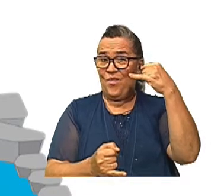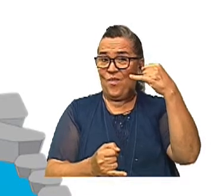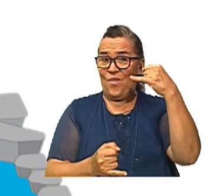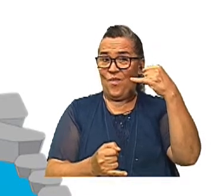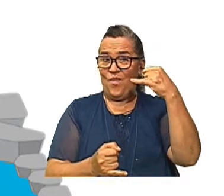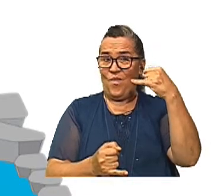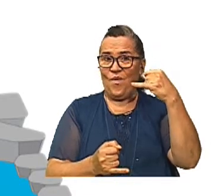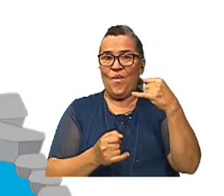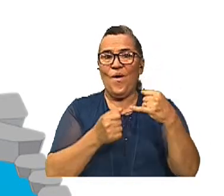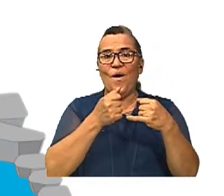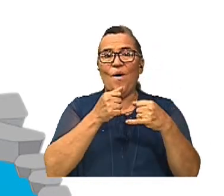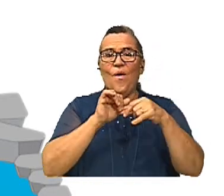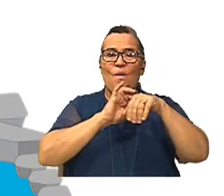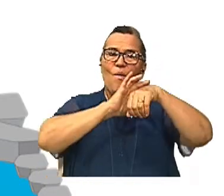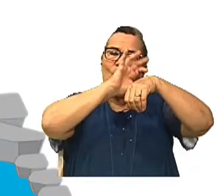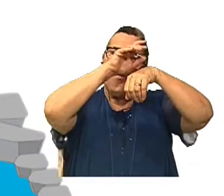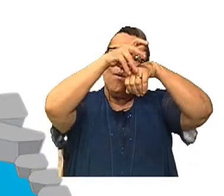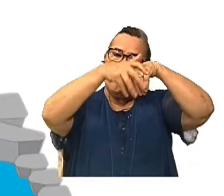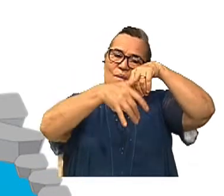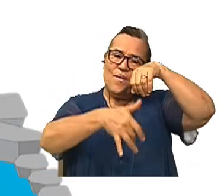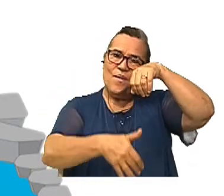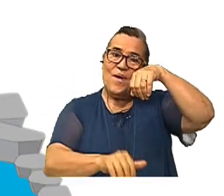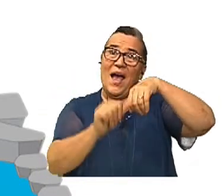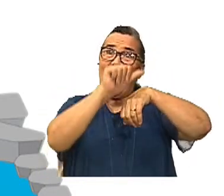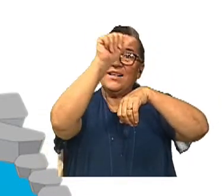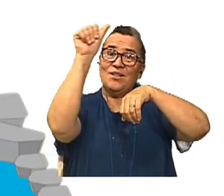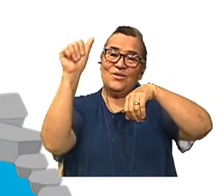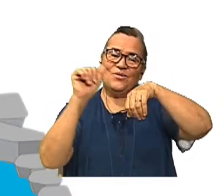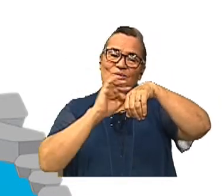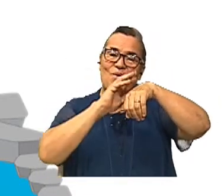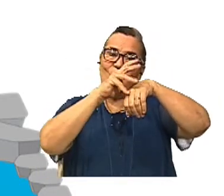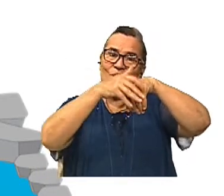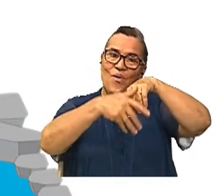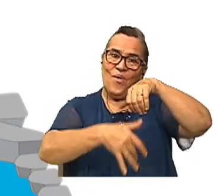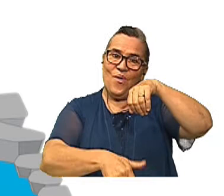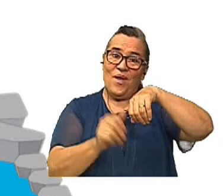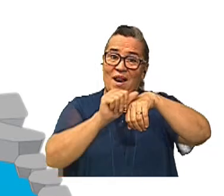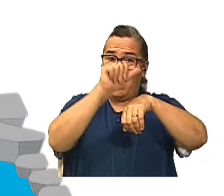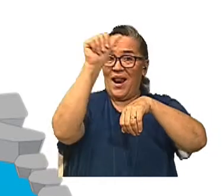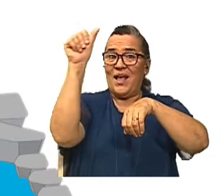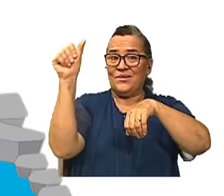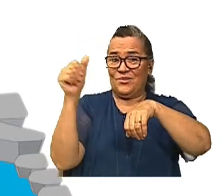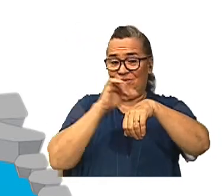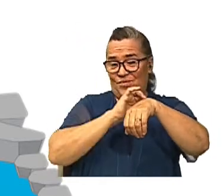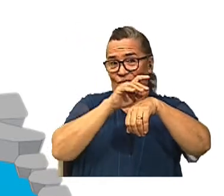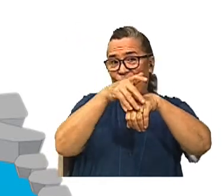blue waterfall. There is a blue waterfall.